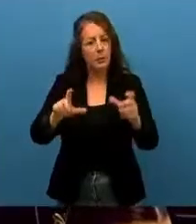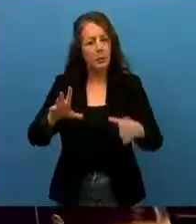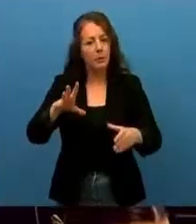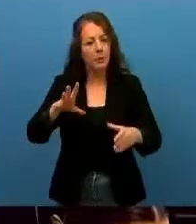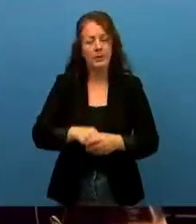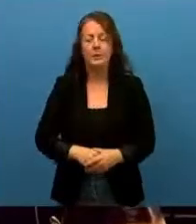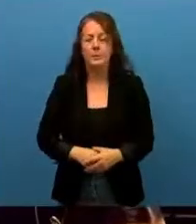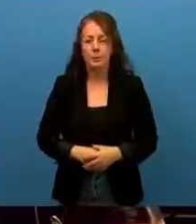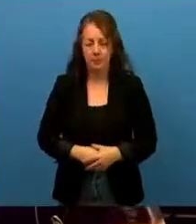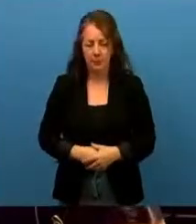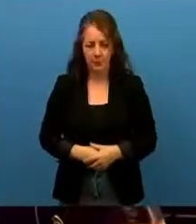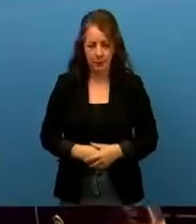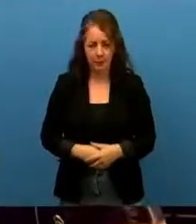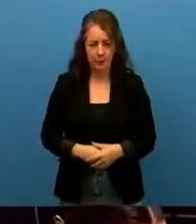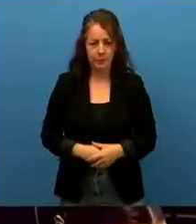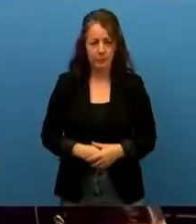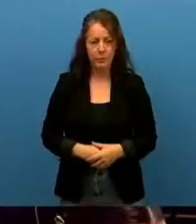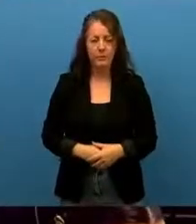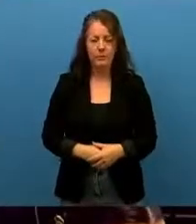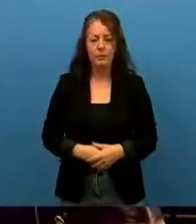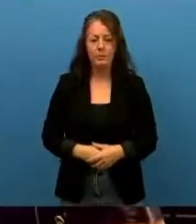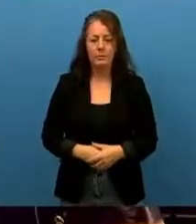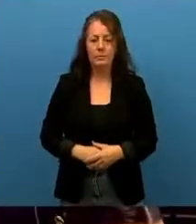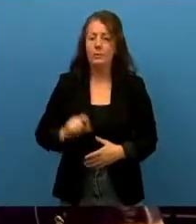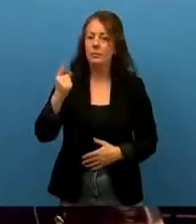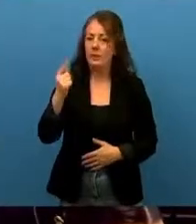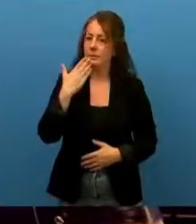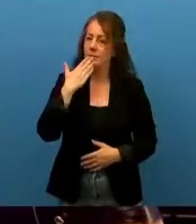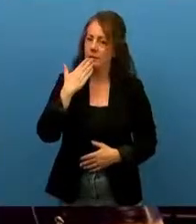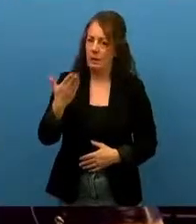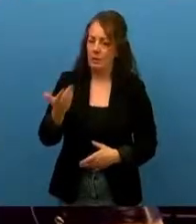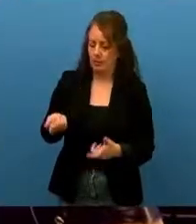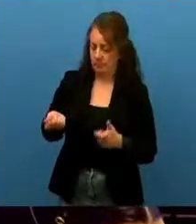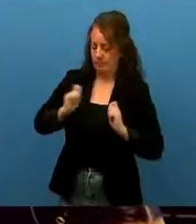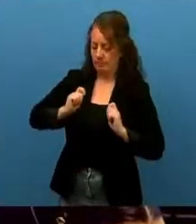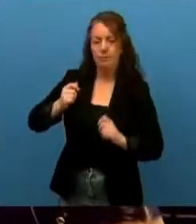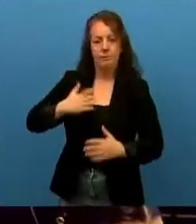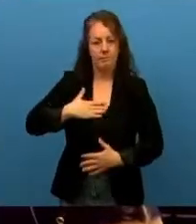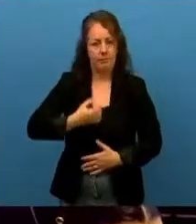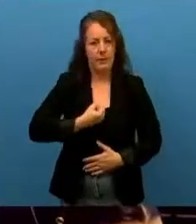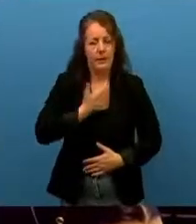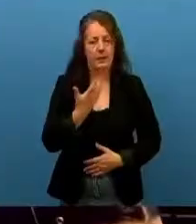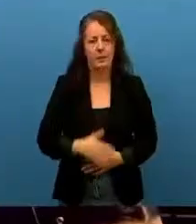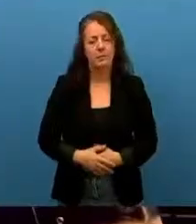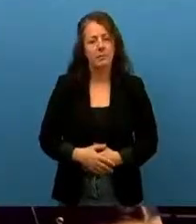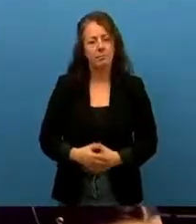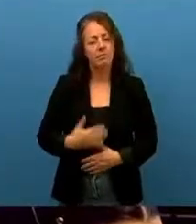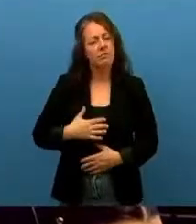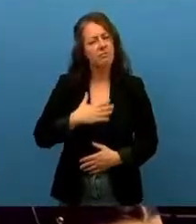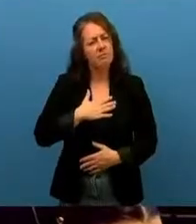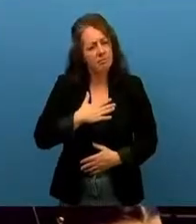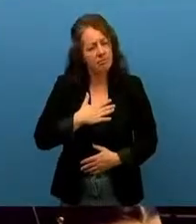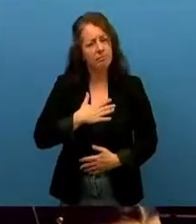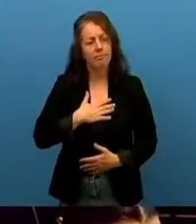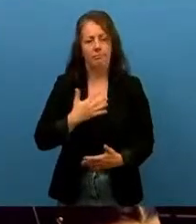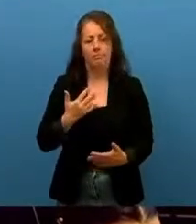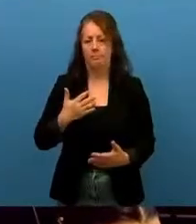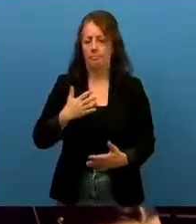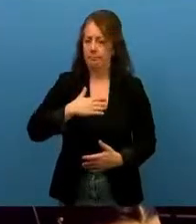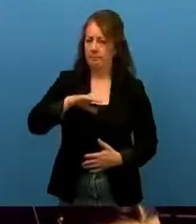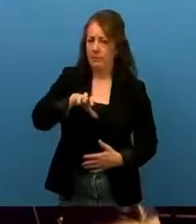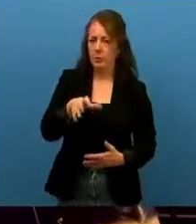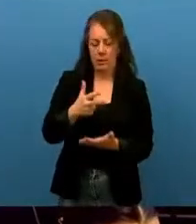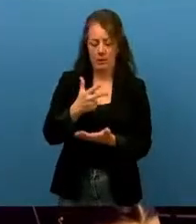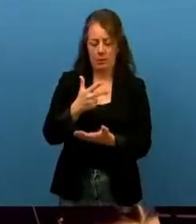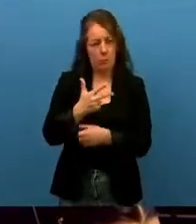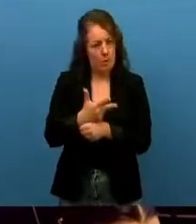distinguished participants. Thank you very much for the floor. It's a great honor for Guatemala to be able to once again